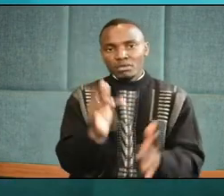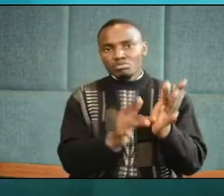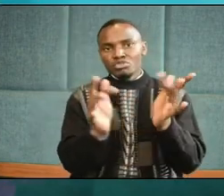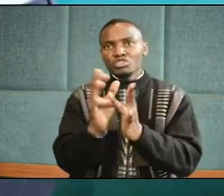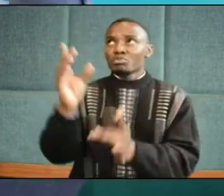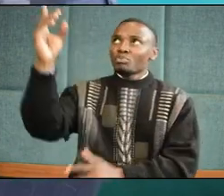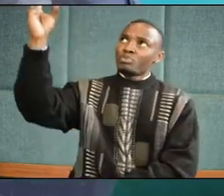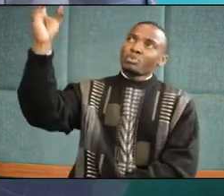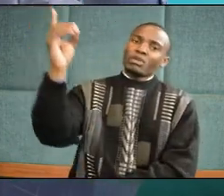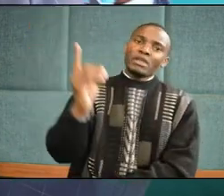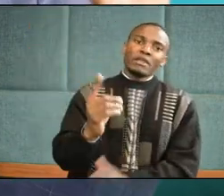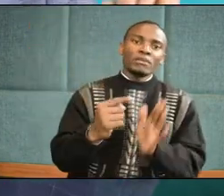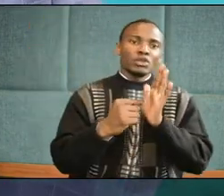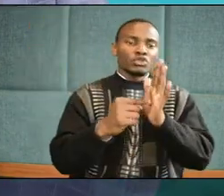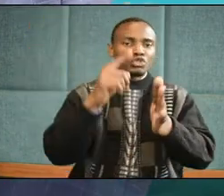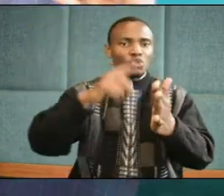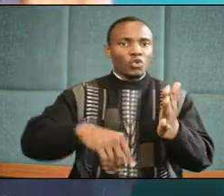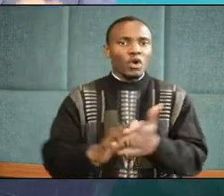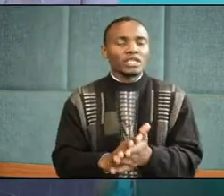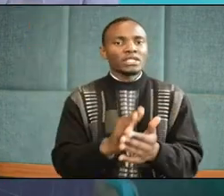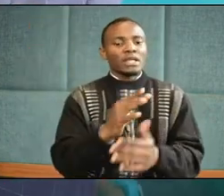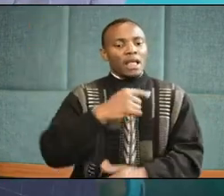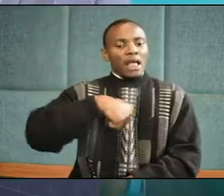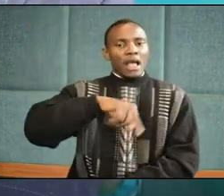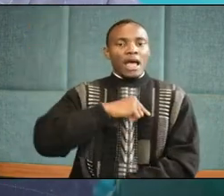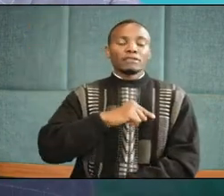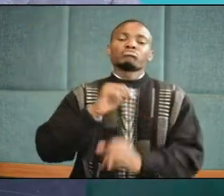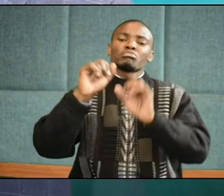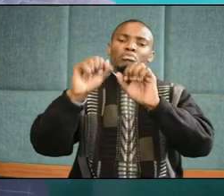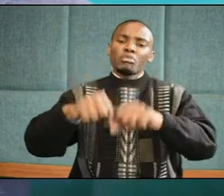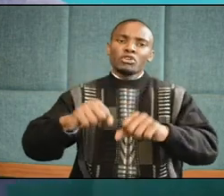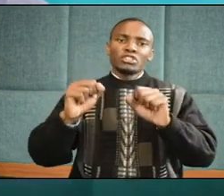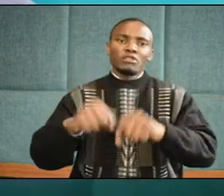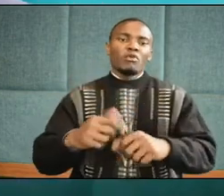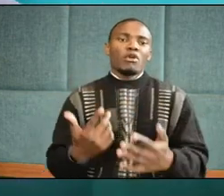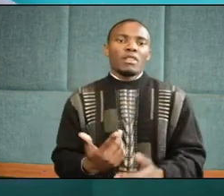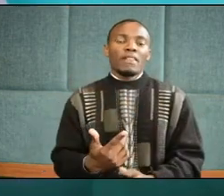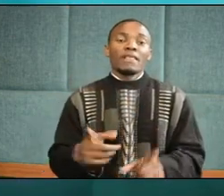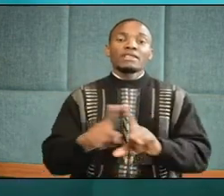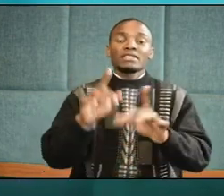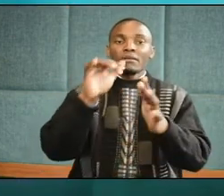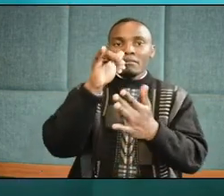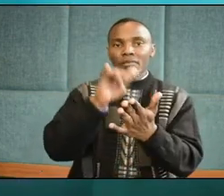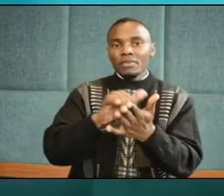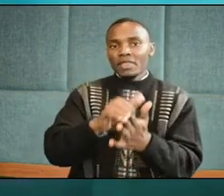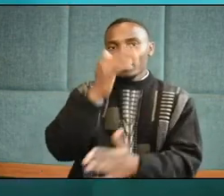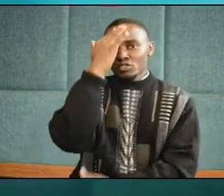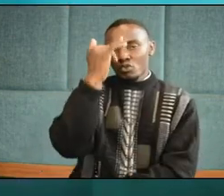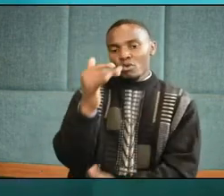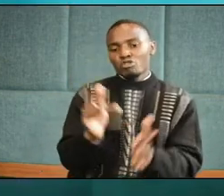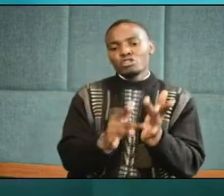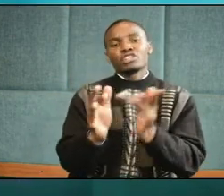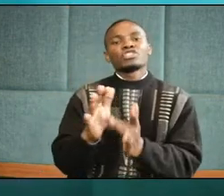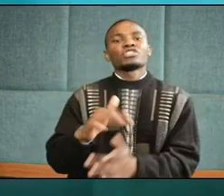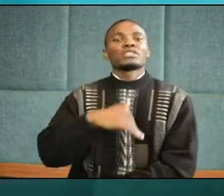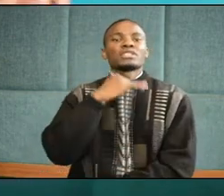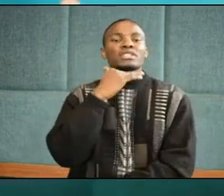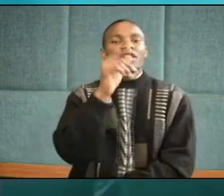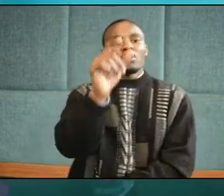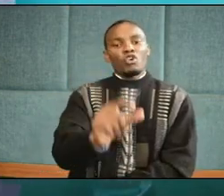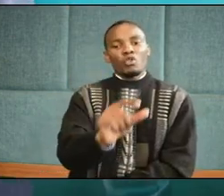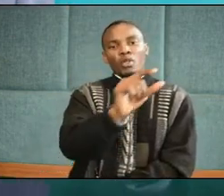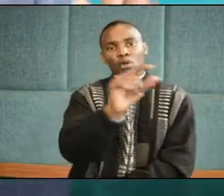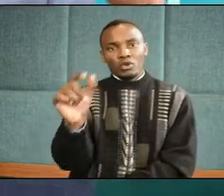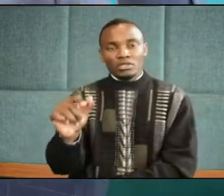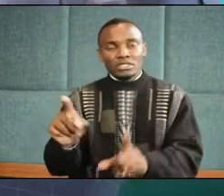heaven to show us that it is possible. That is why he died on the cross. That